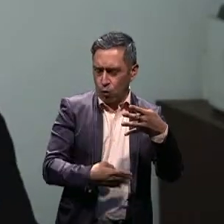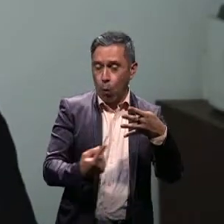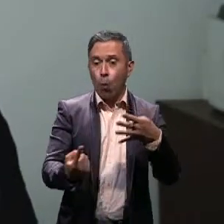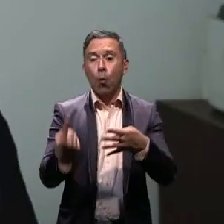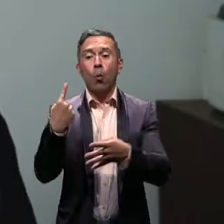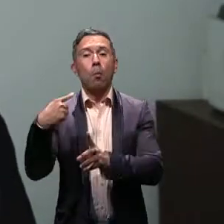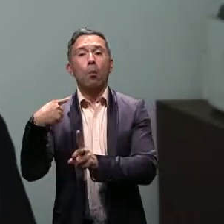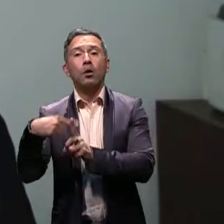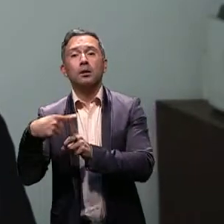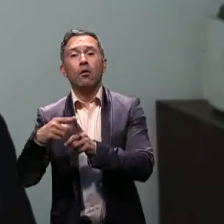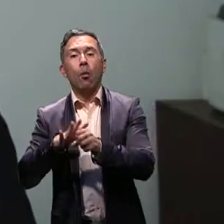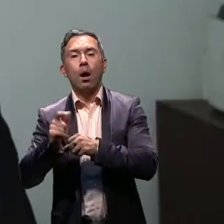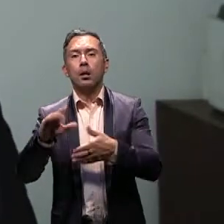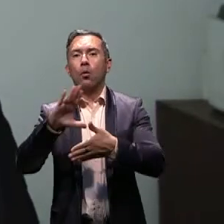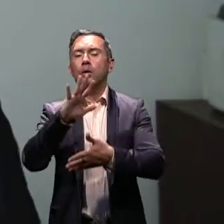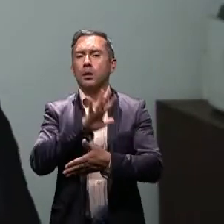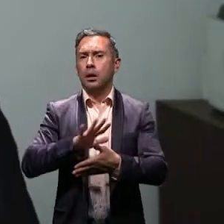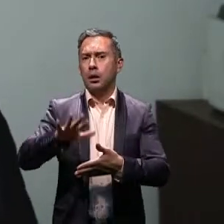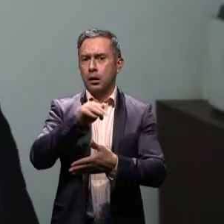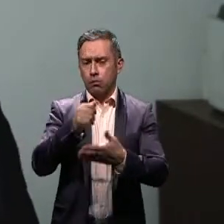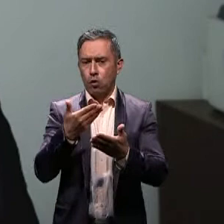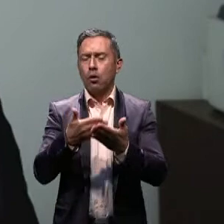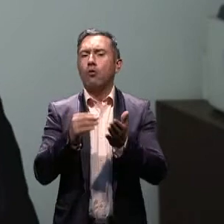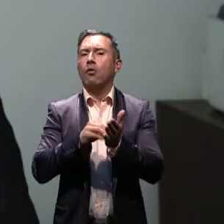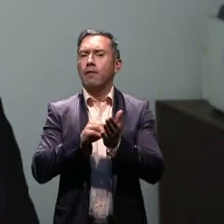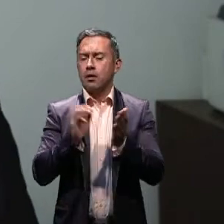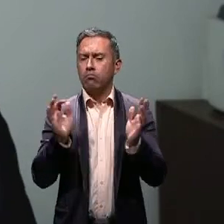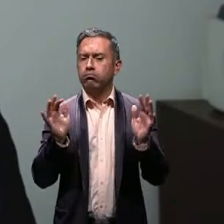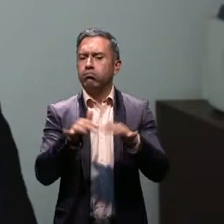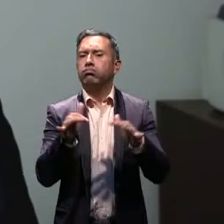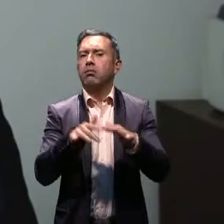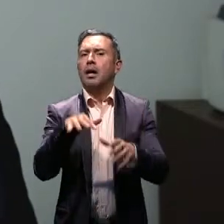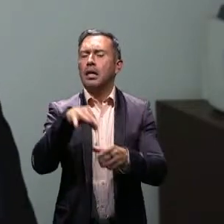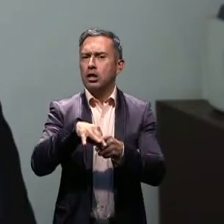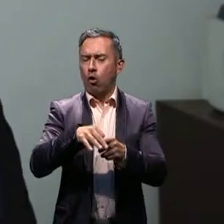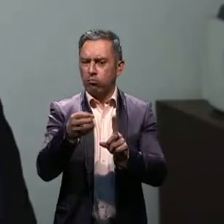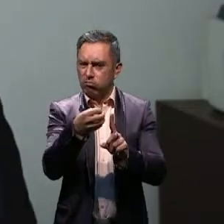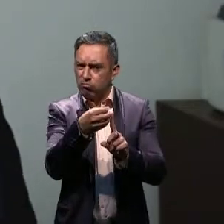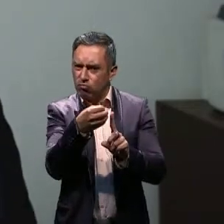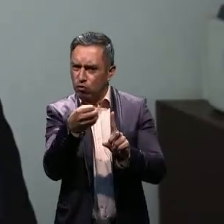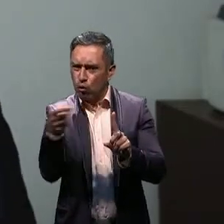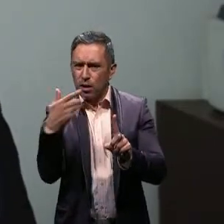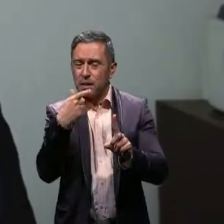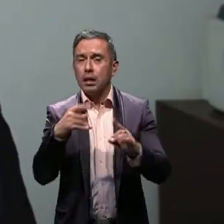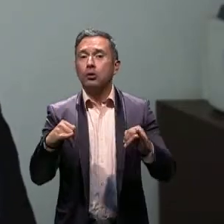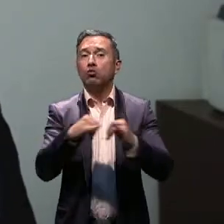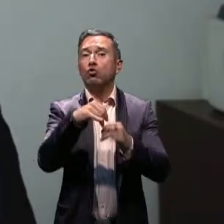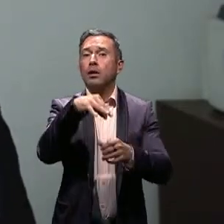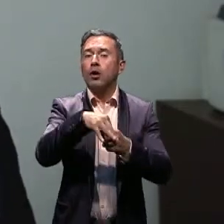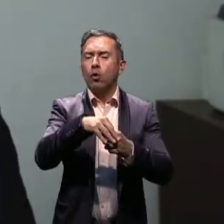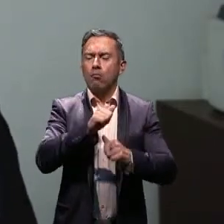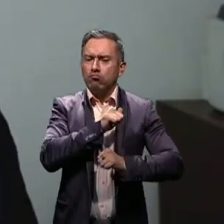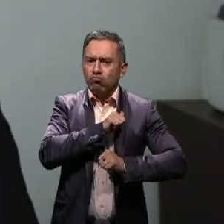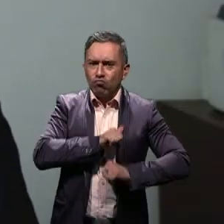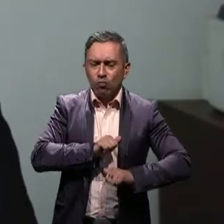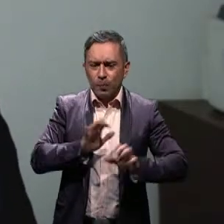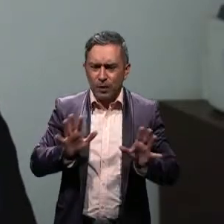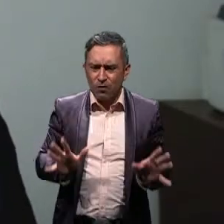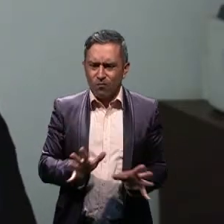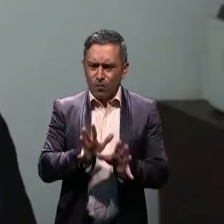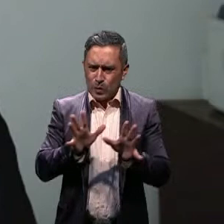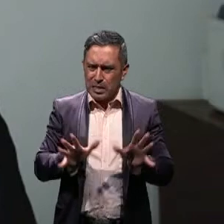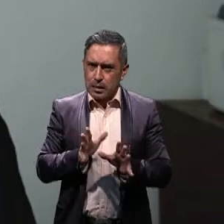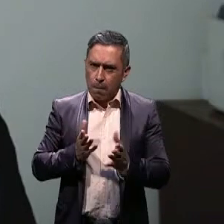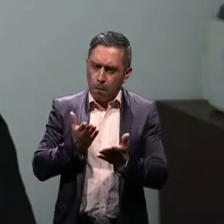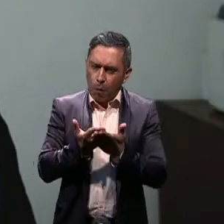which is loaded with shades, is that we have continued to do